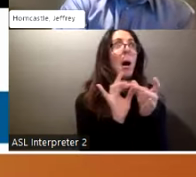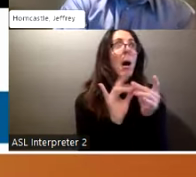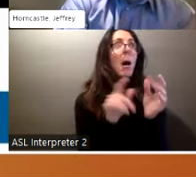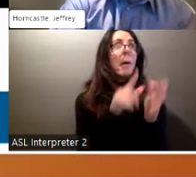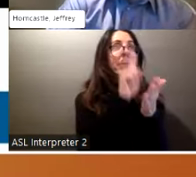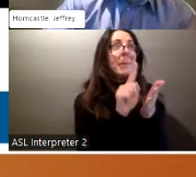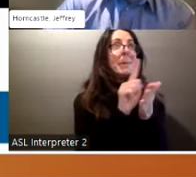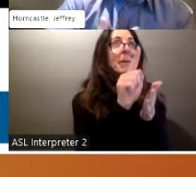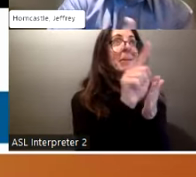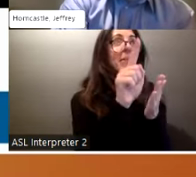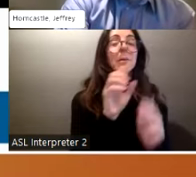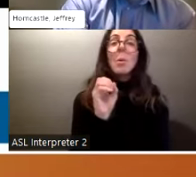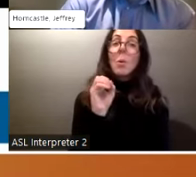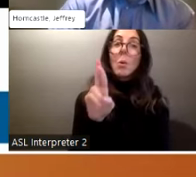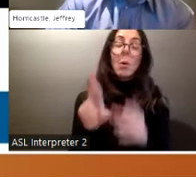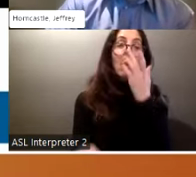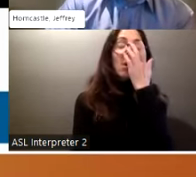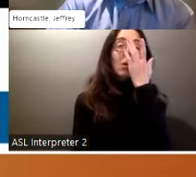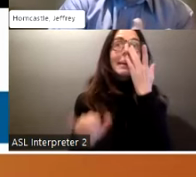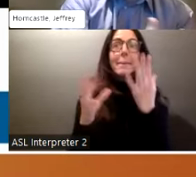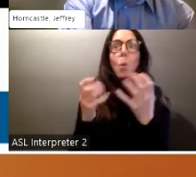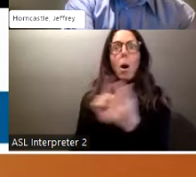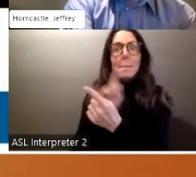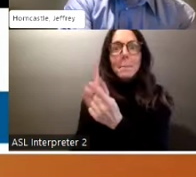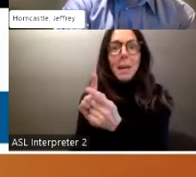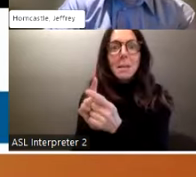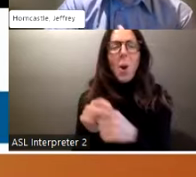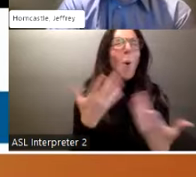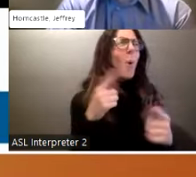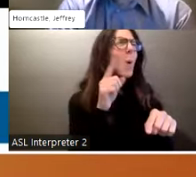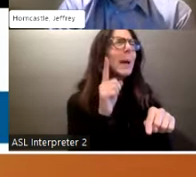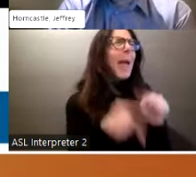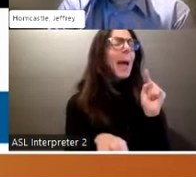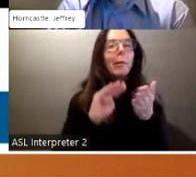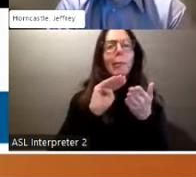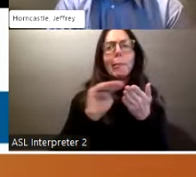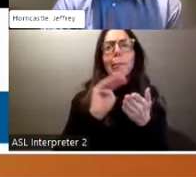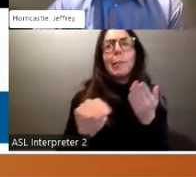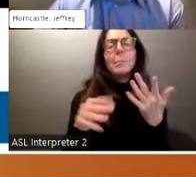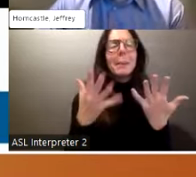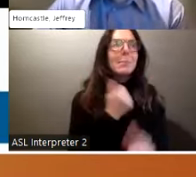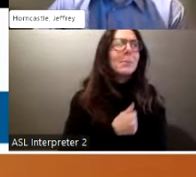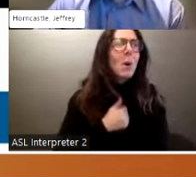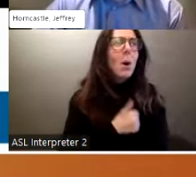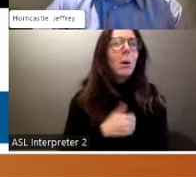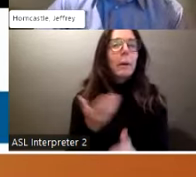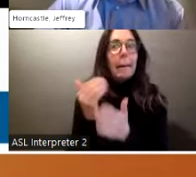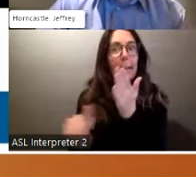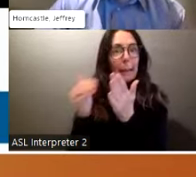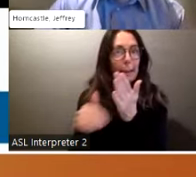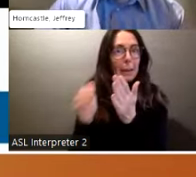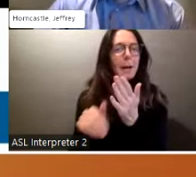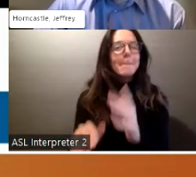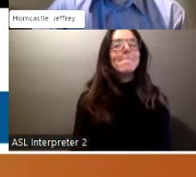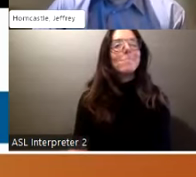they always turn down opportunities, or you ask to meet them and they always come up with an excuse, it's another red flag. But